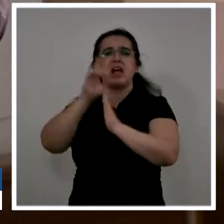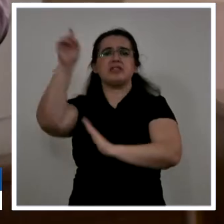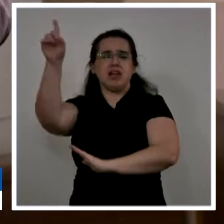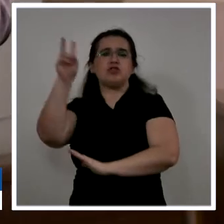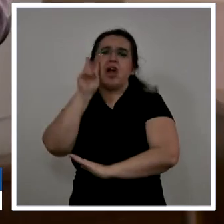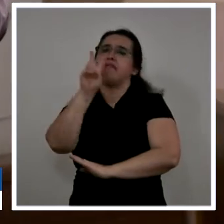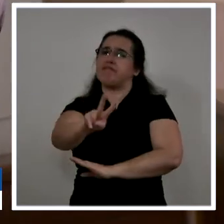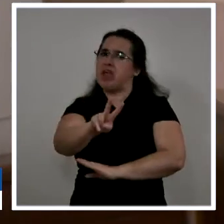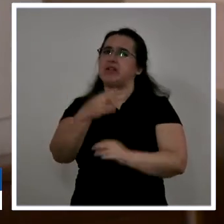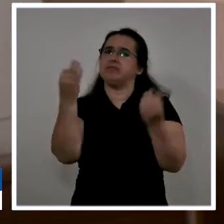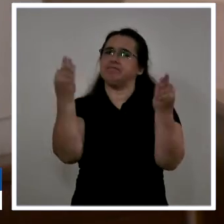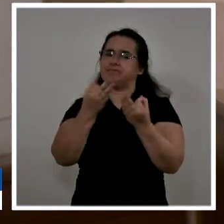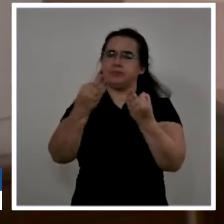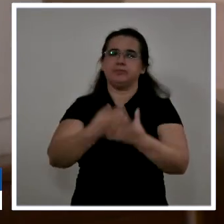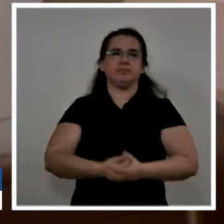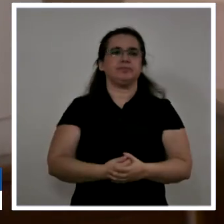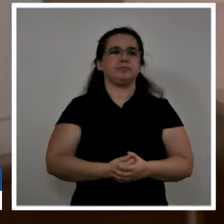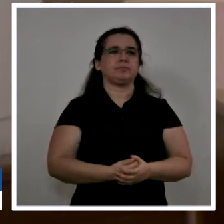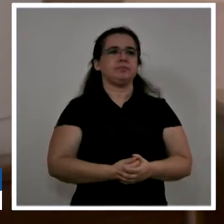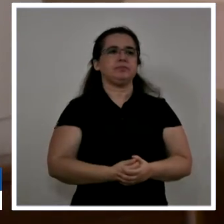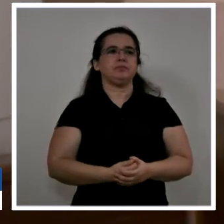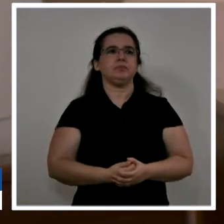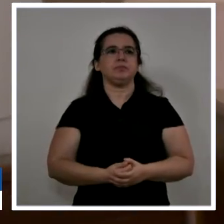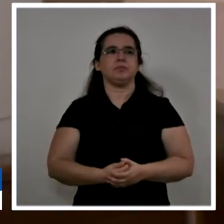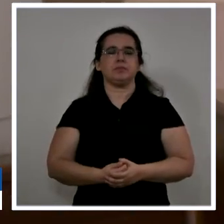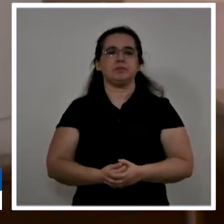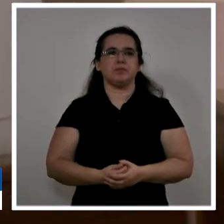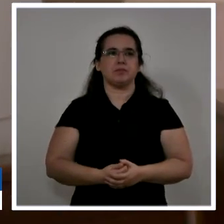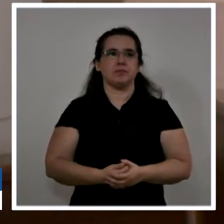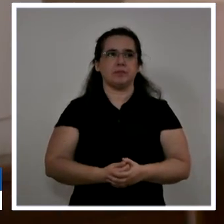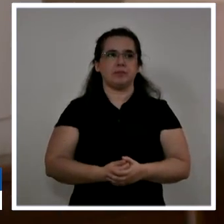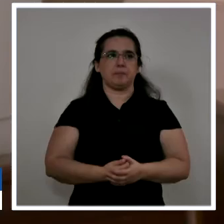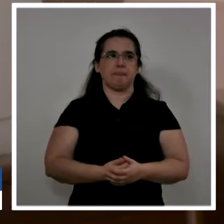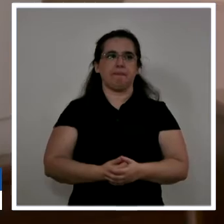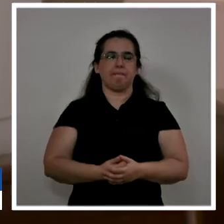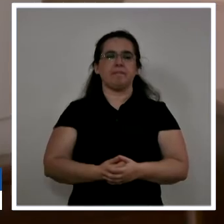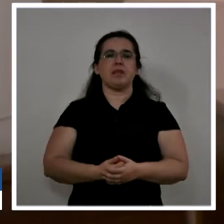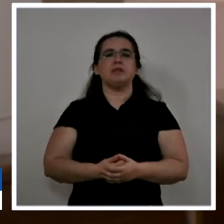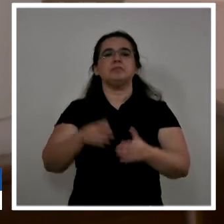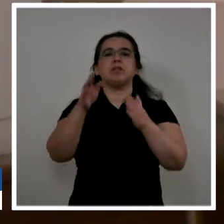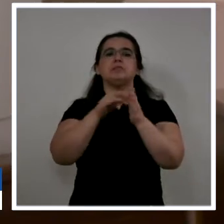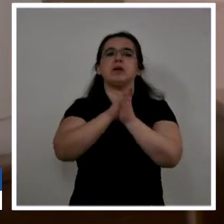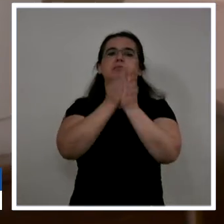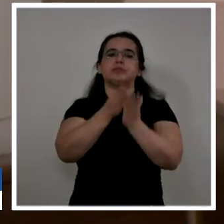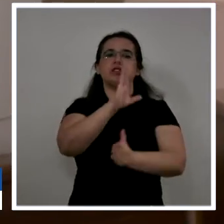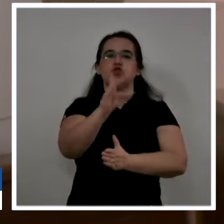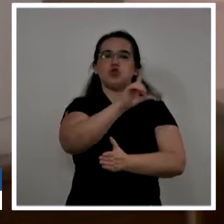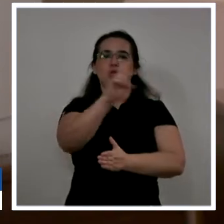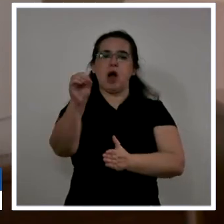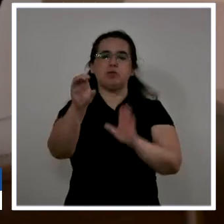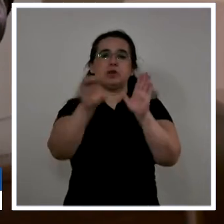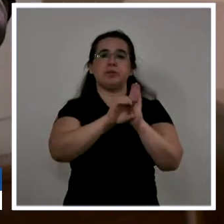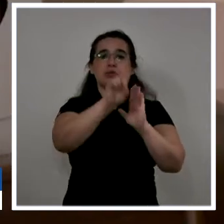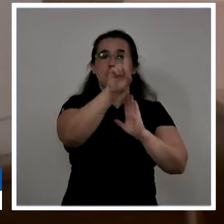vê. And in John 1, verses 1 and 14, e em João 1, versículos